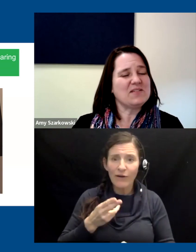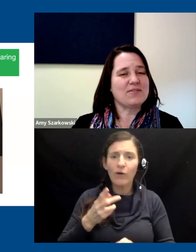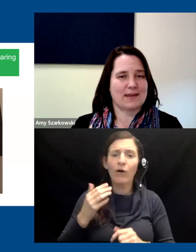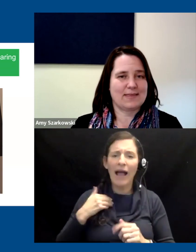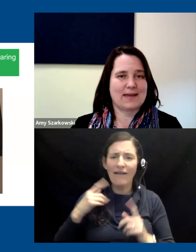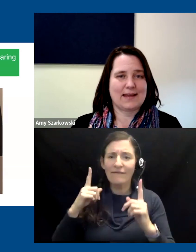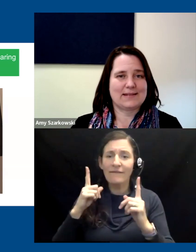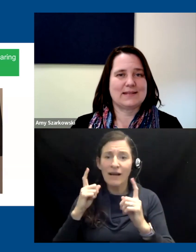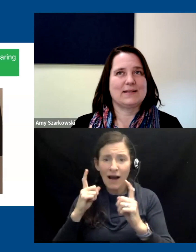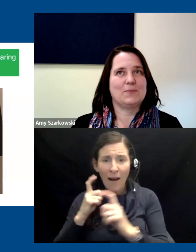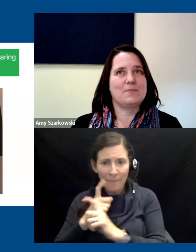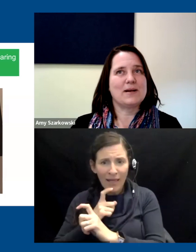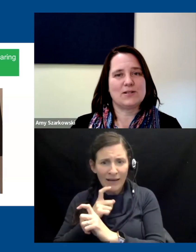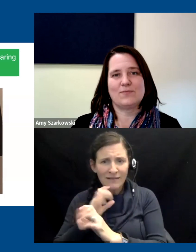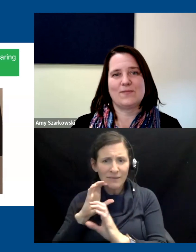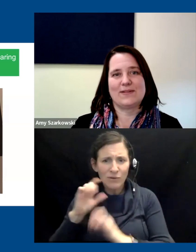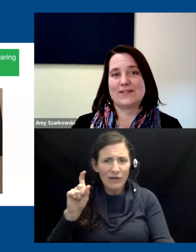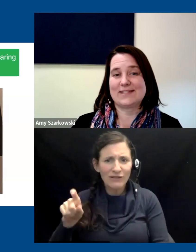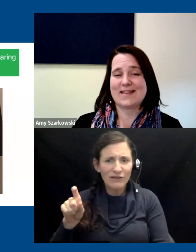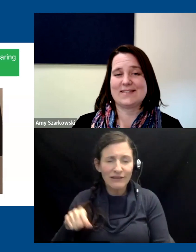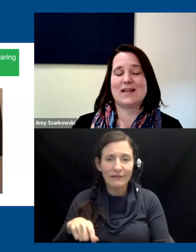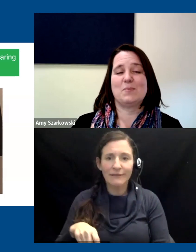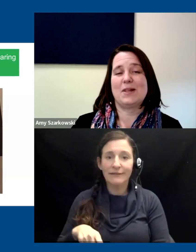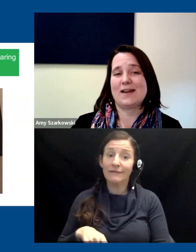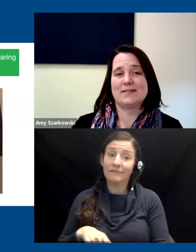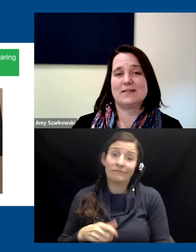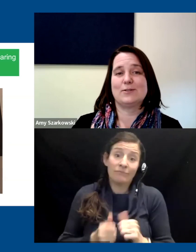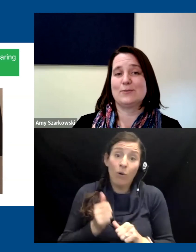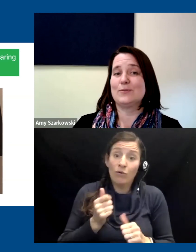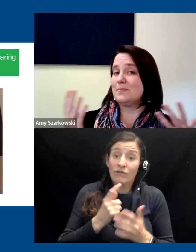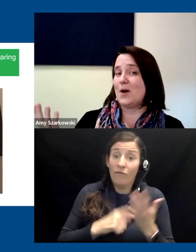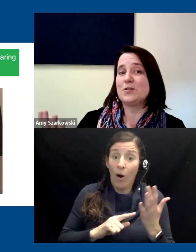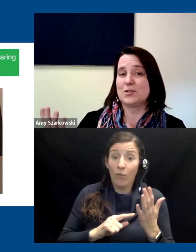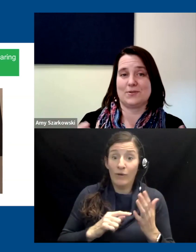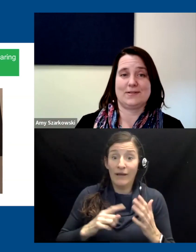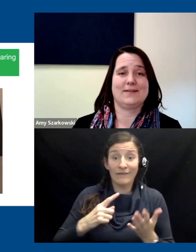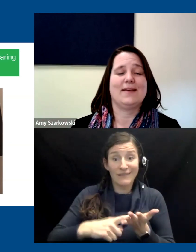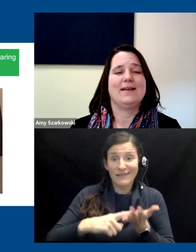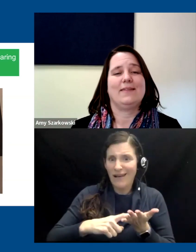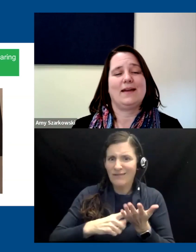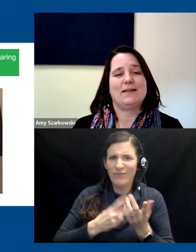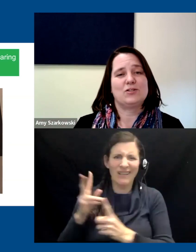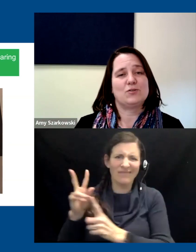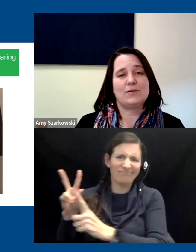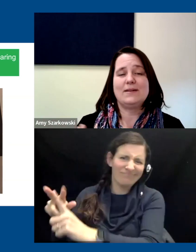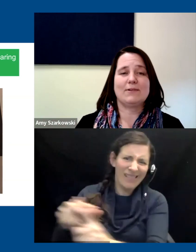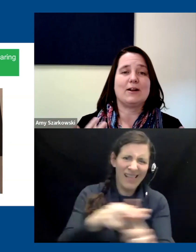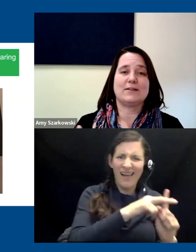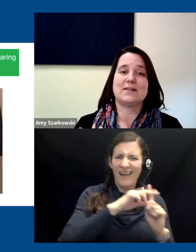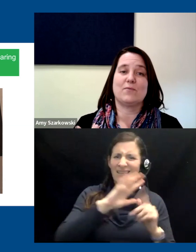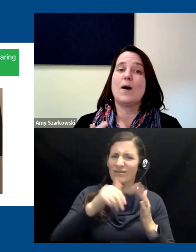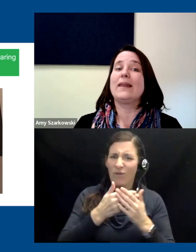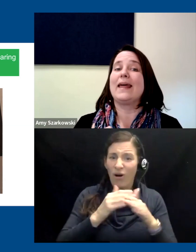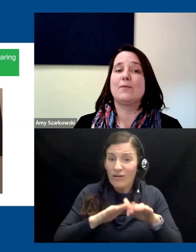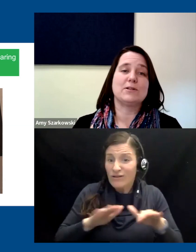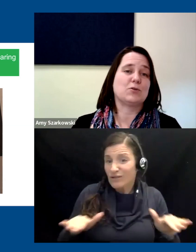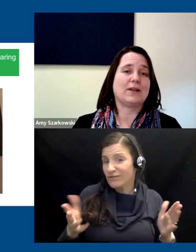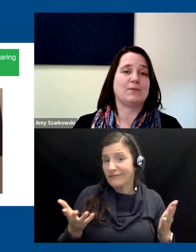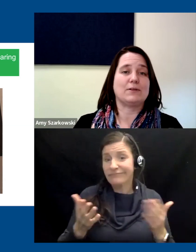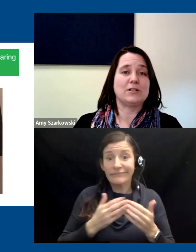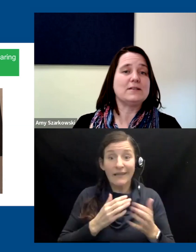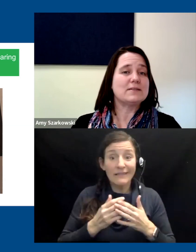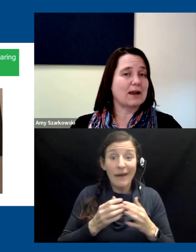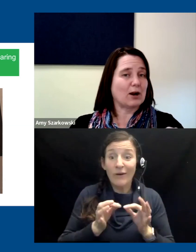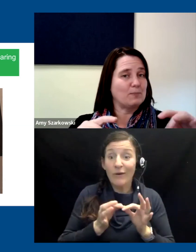I kind of think that much of what we've discussed applies to all children. That children, regardless of what language